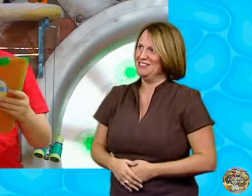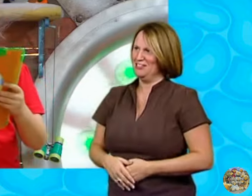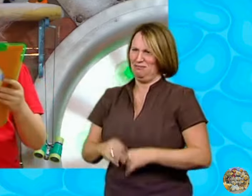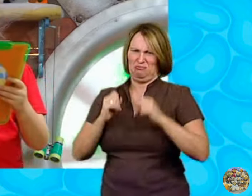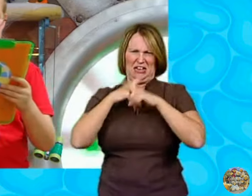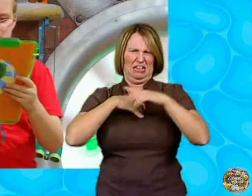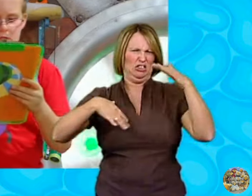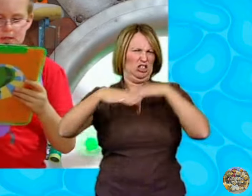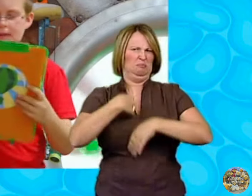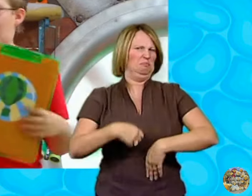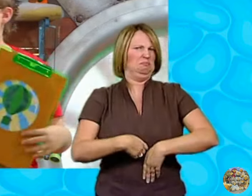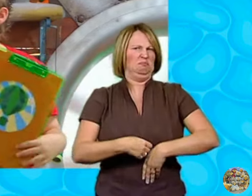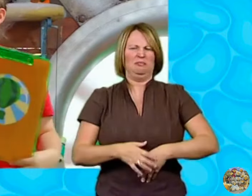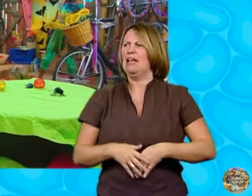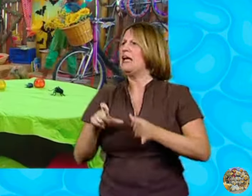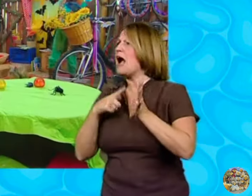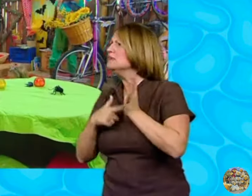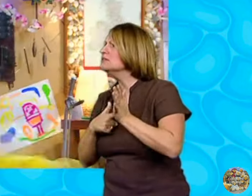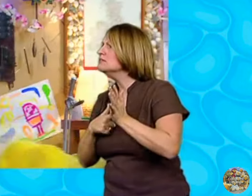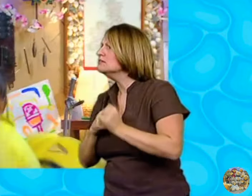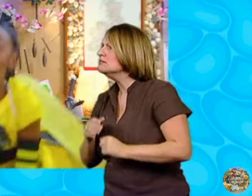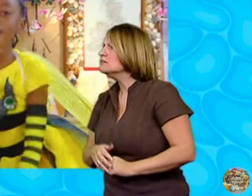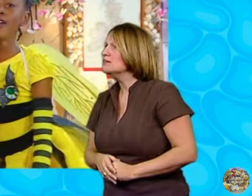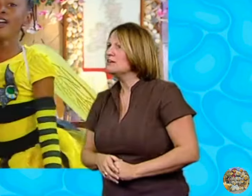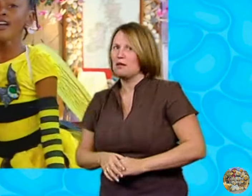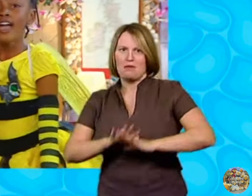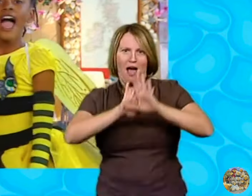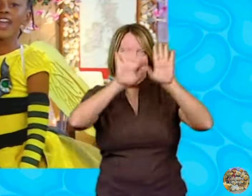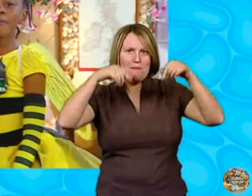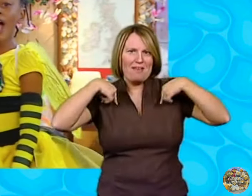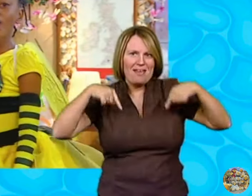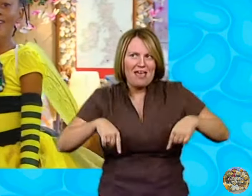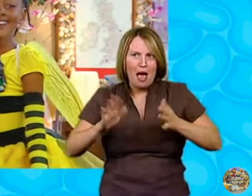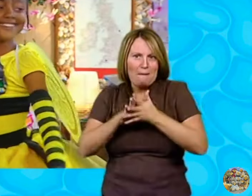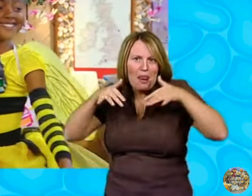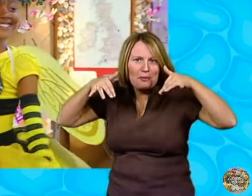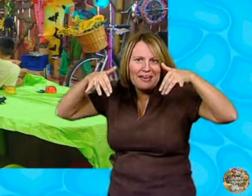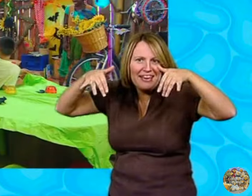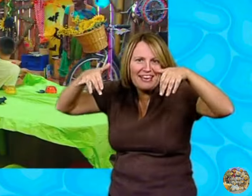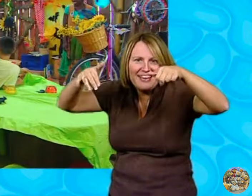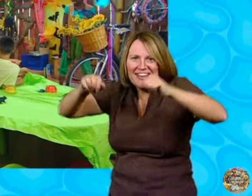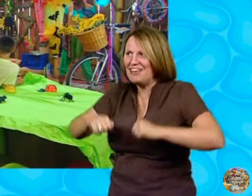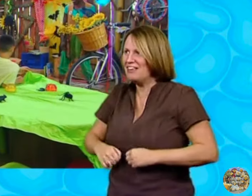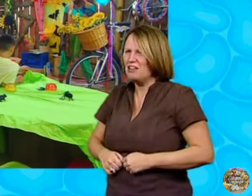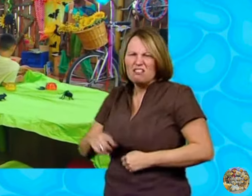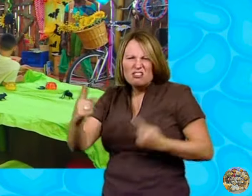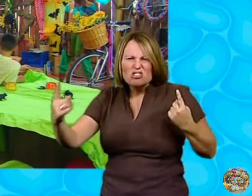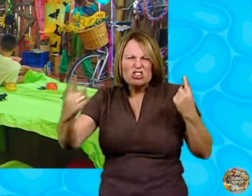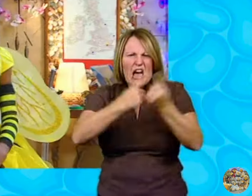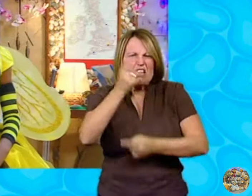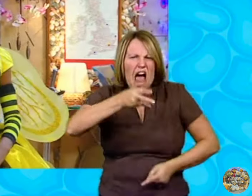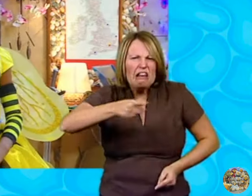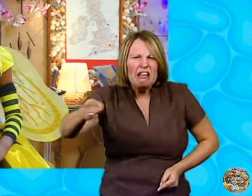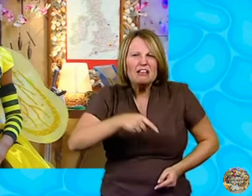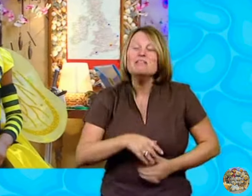very strange. Cat? I'm here, and happy Halloween. Have you changed bodies